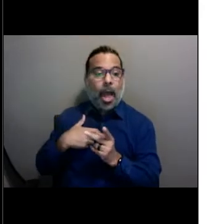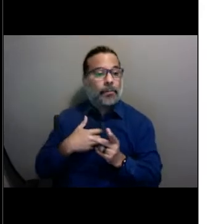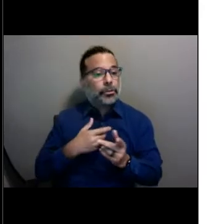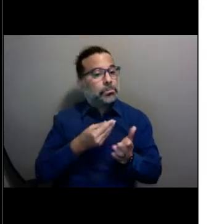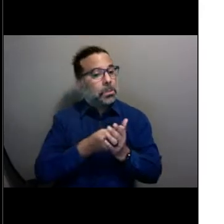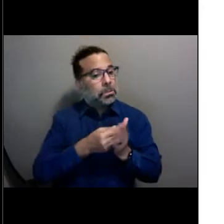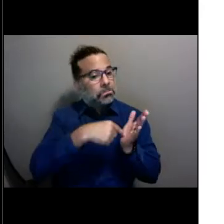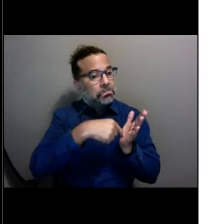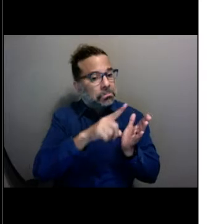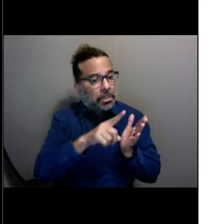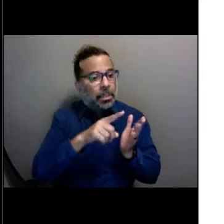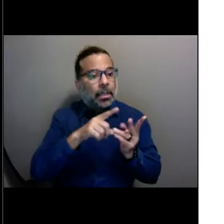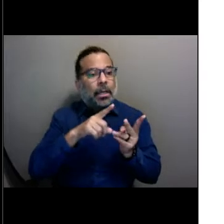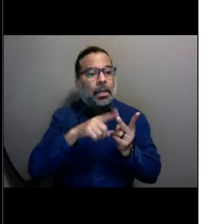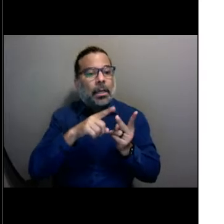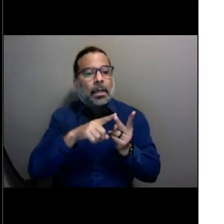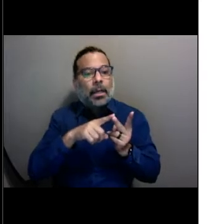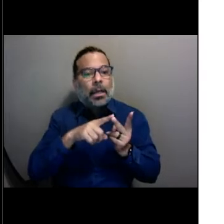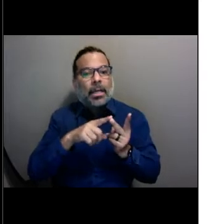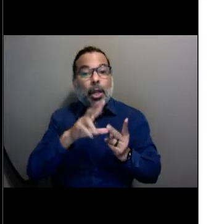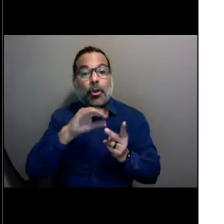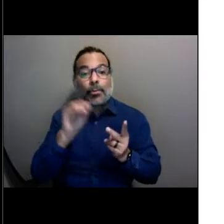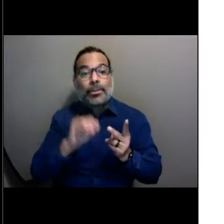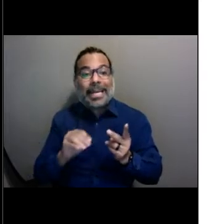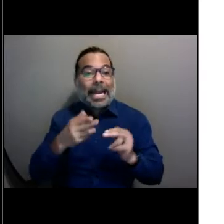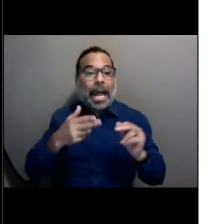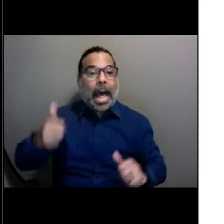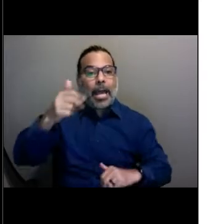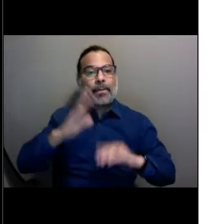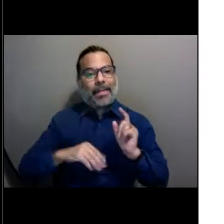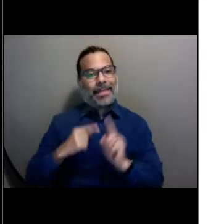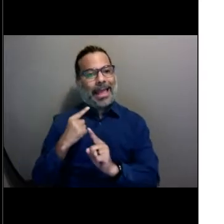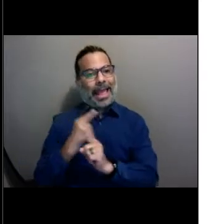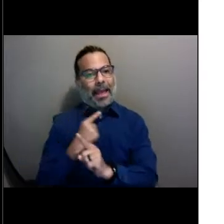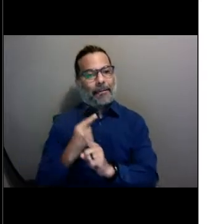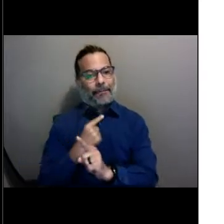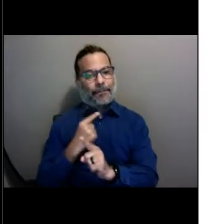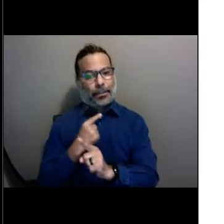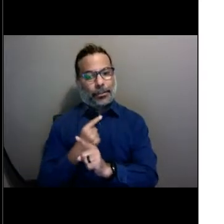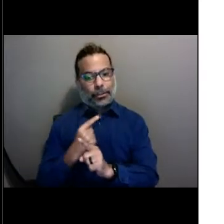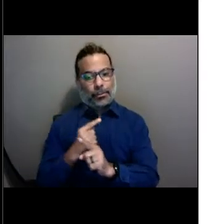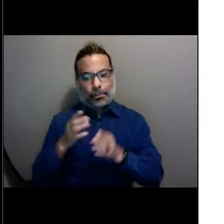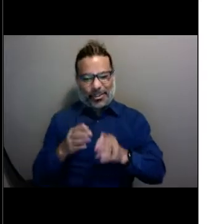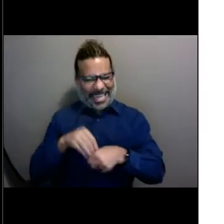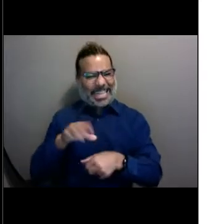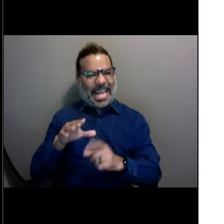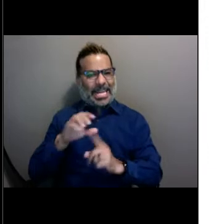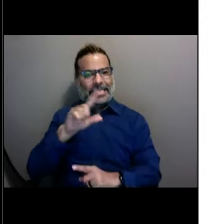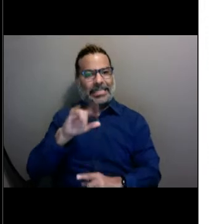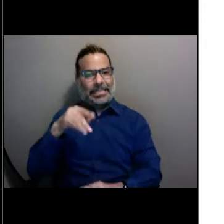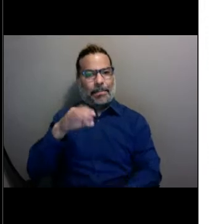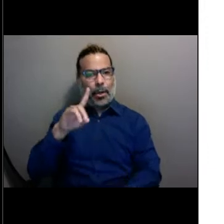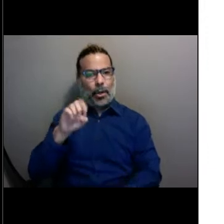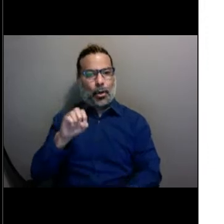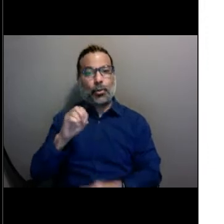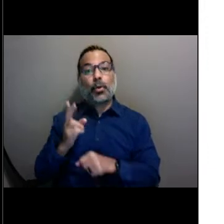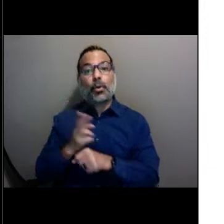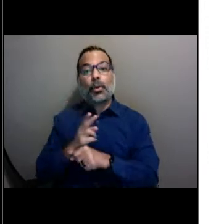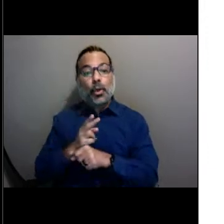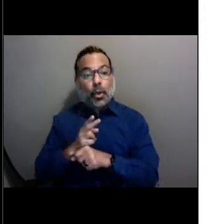30% higher than the average expenditures in their zip code. So we use the consumer